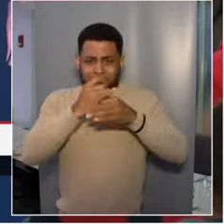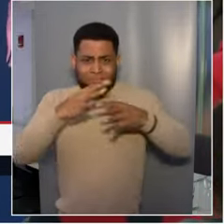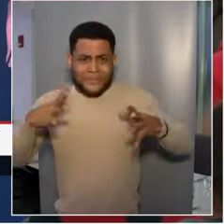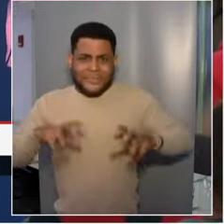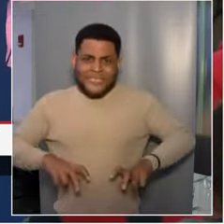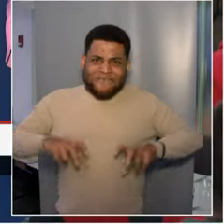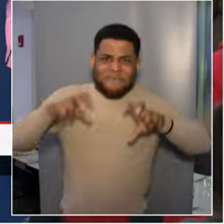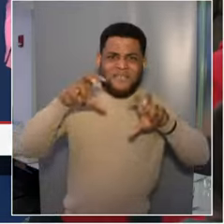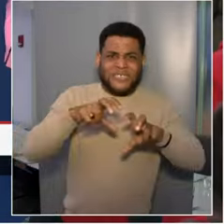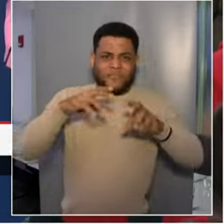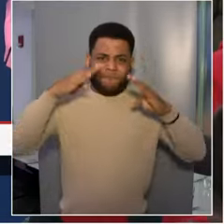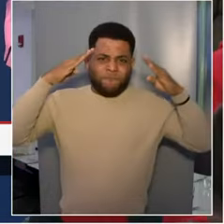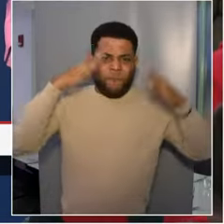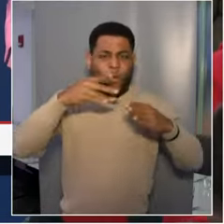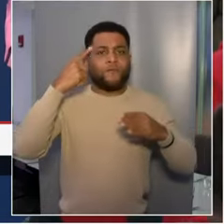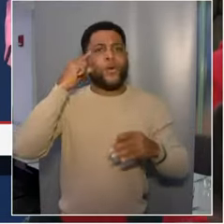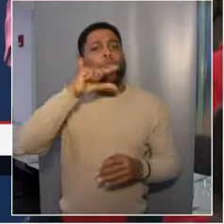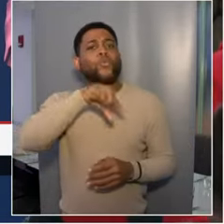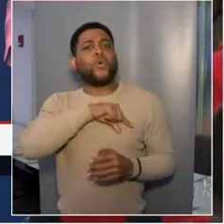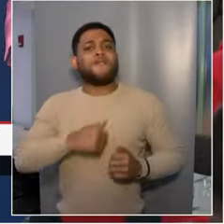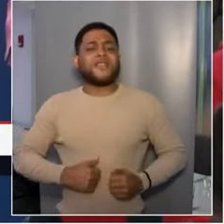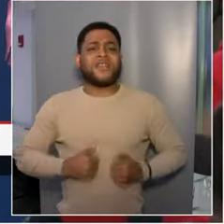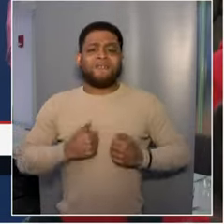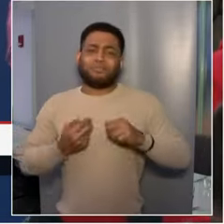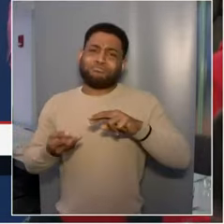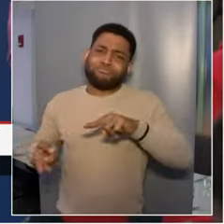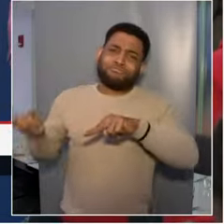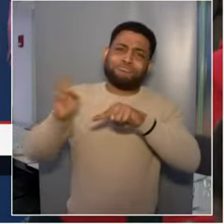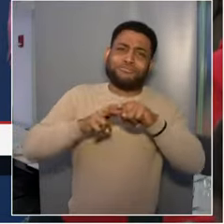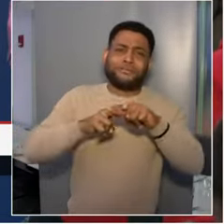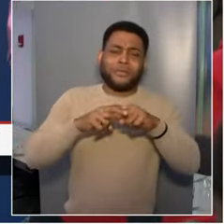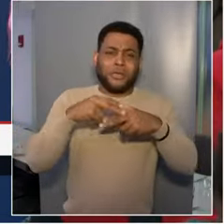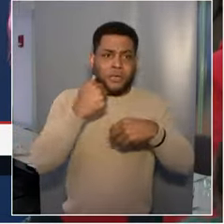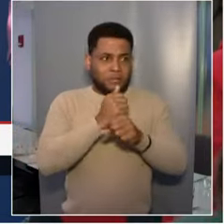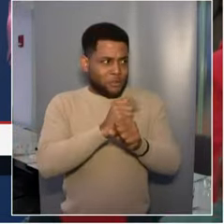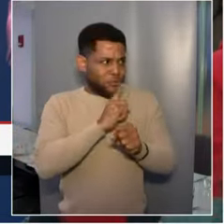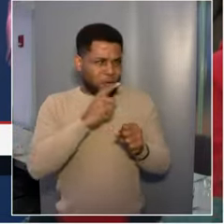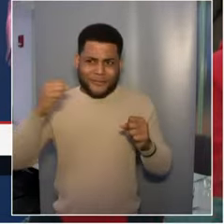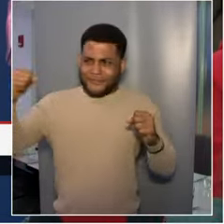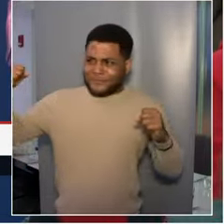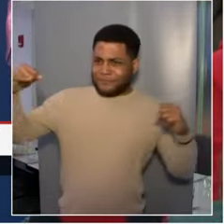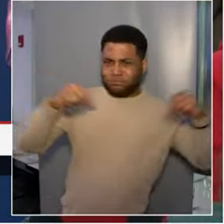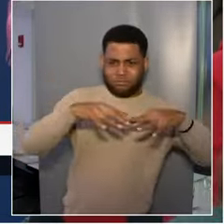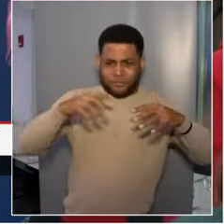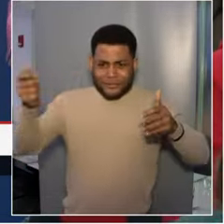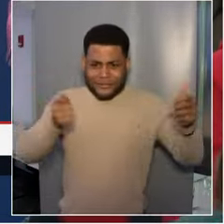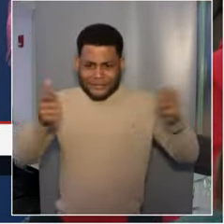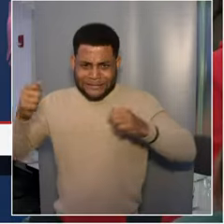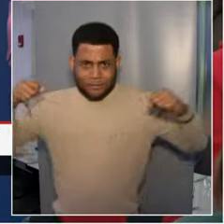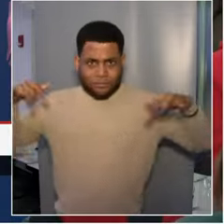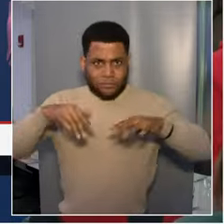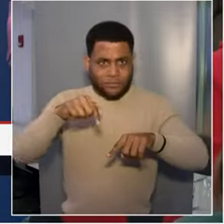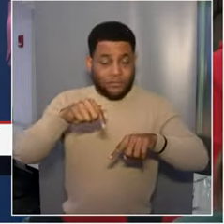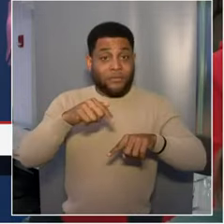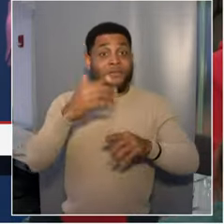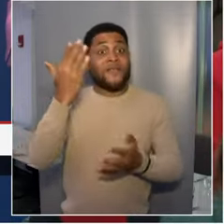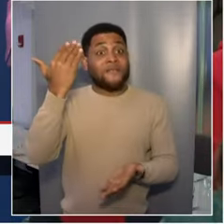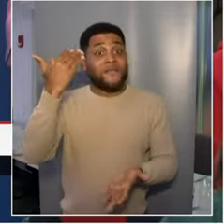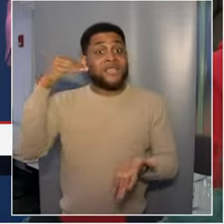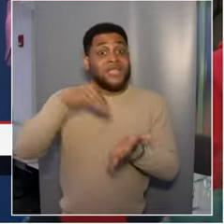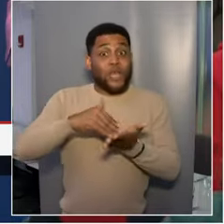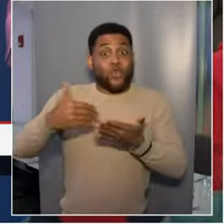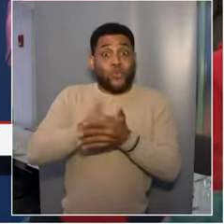bring more people in to be residents here. 15,000 people, that's a really, really